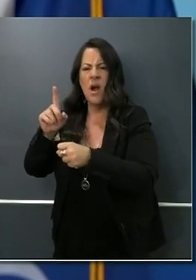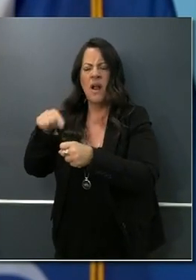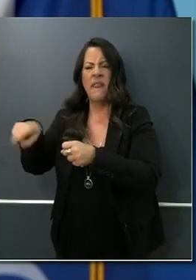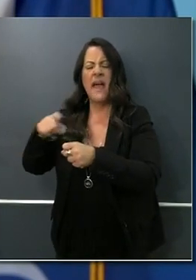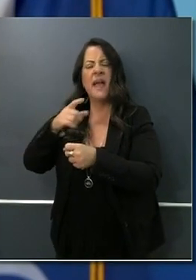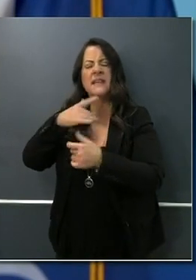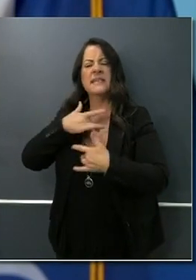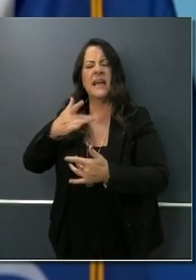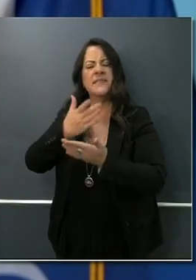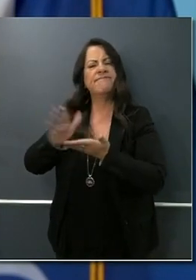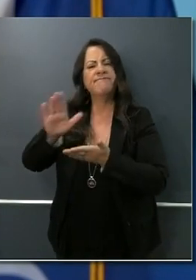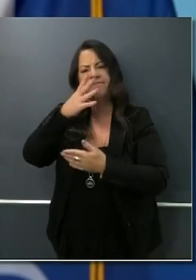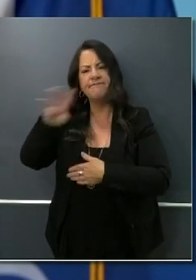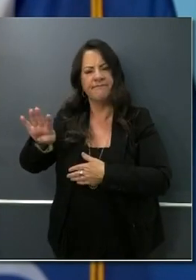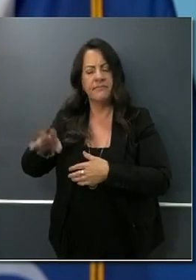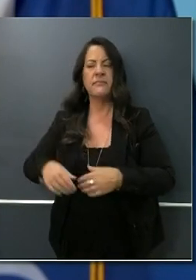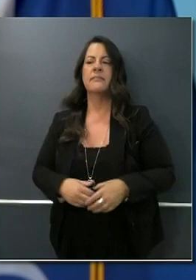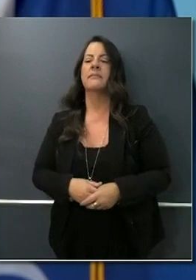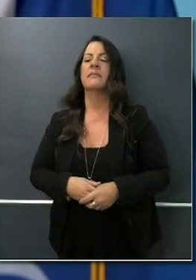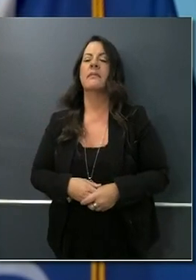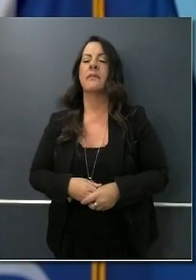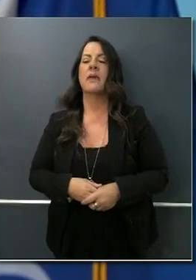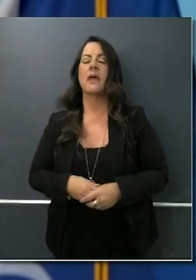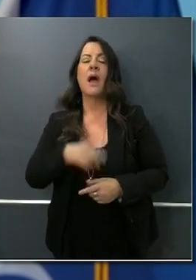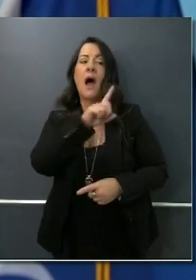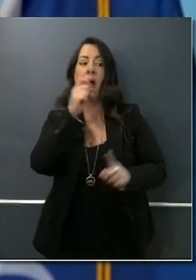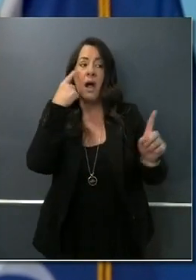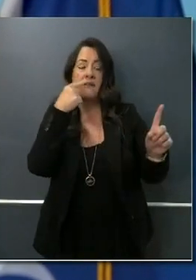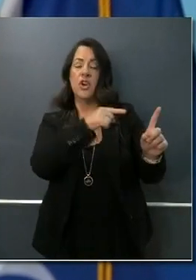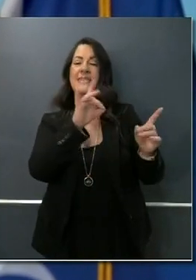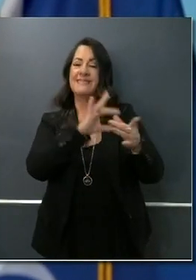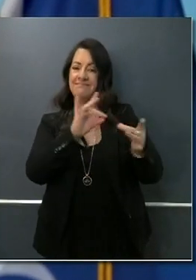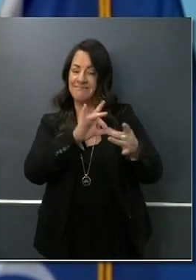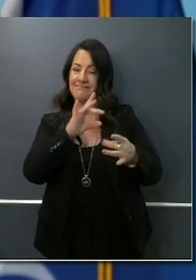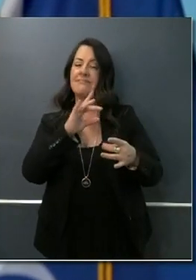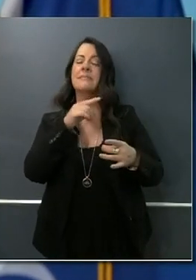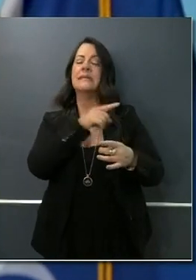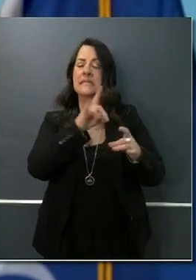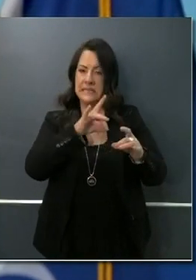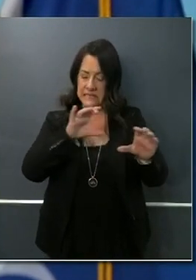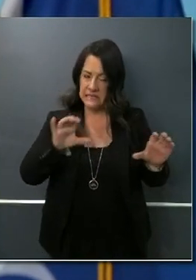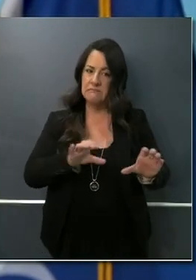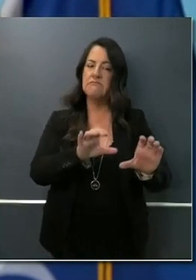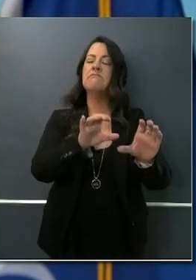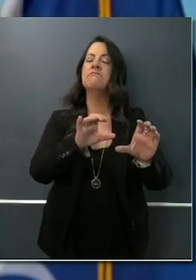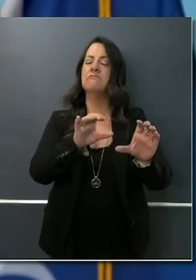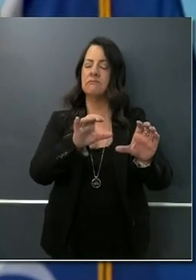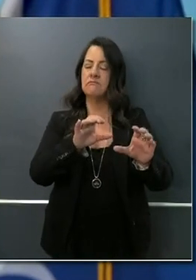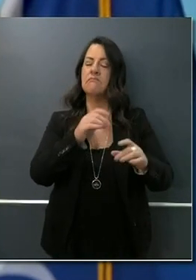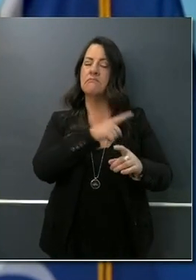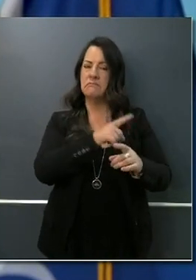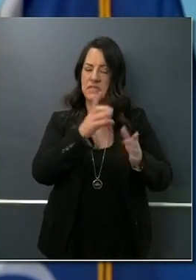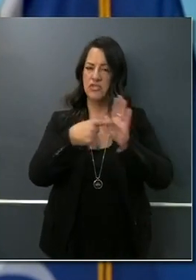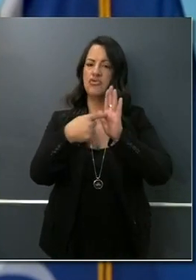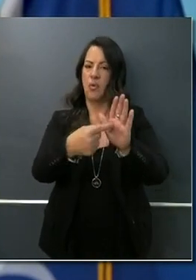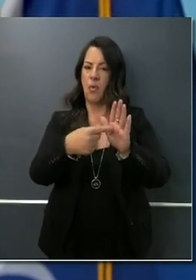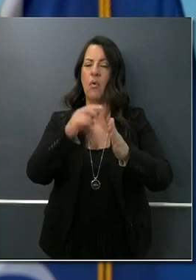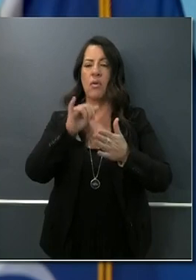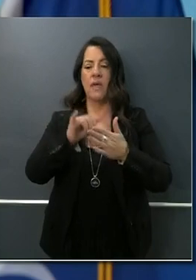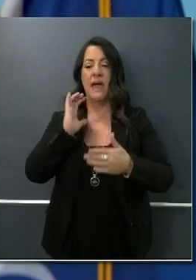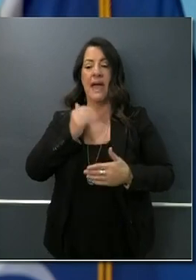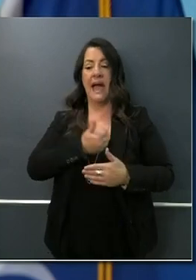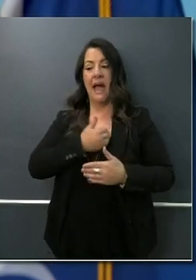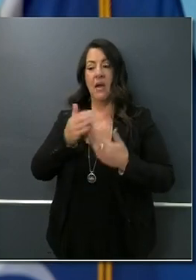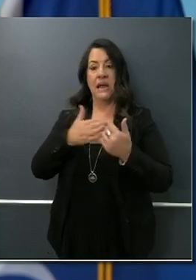in our response, the governor made some very important moves, indications that our commercial health